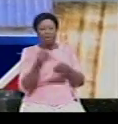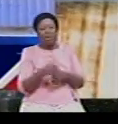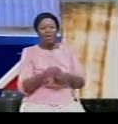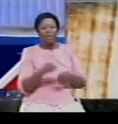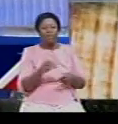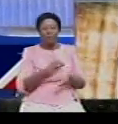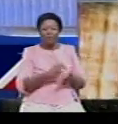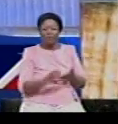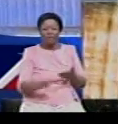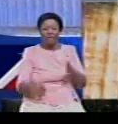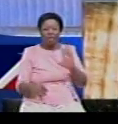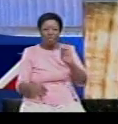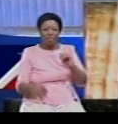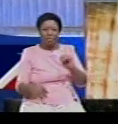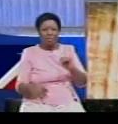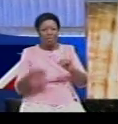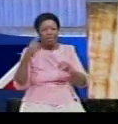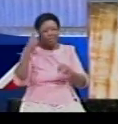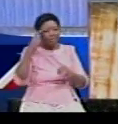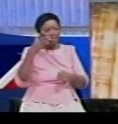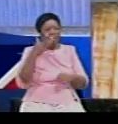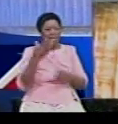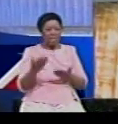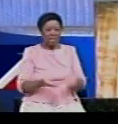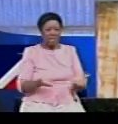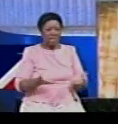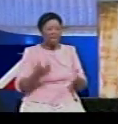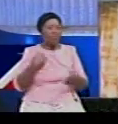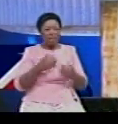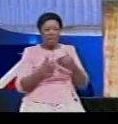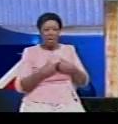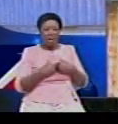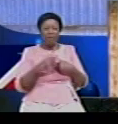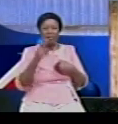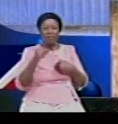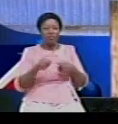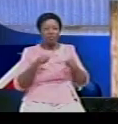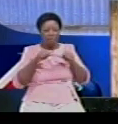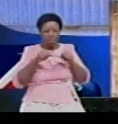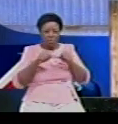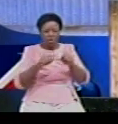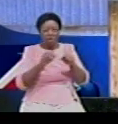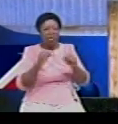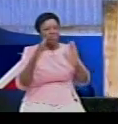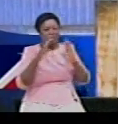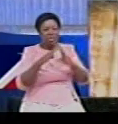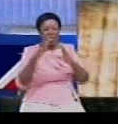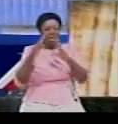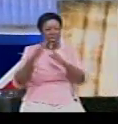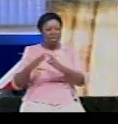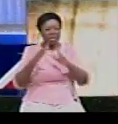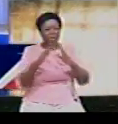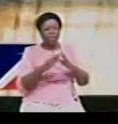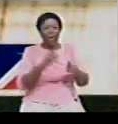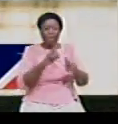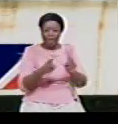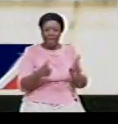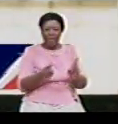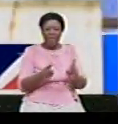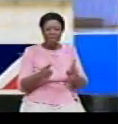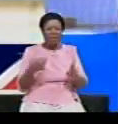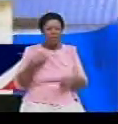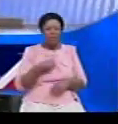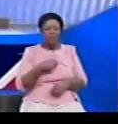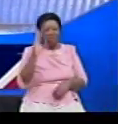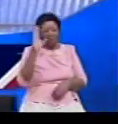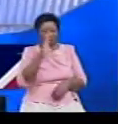Verse 14, for here we have no continuing city, but we